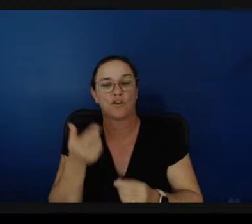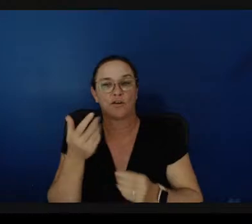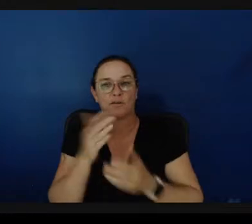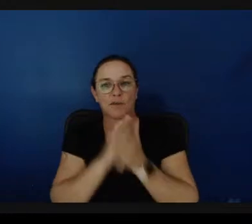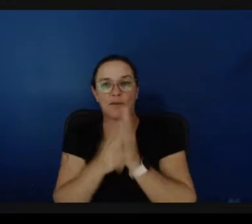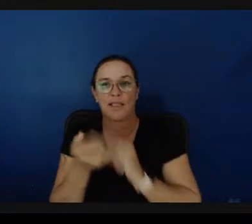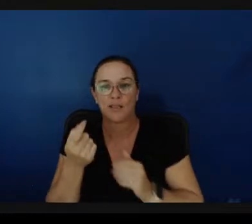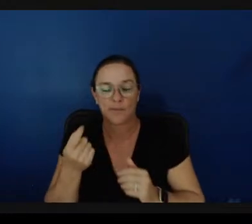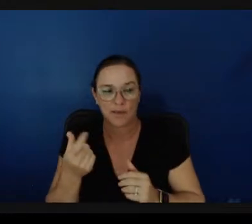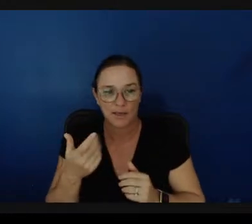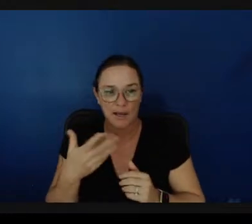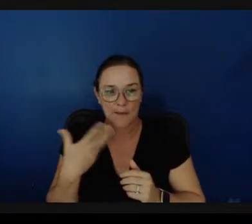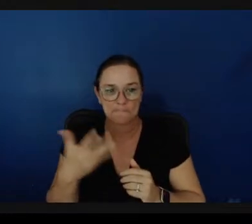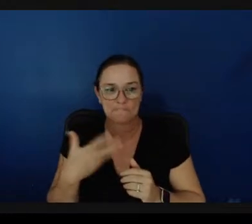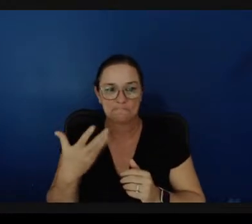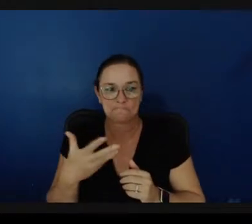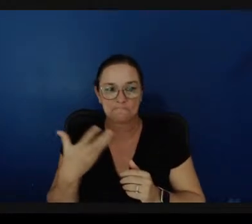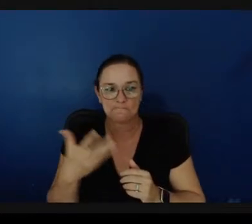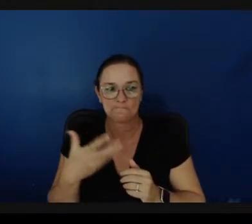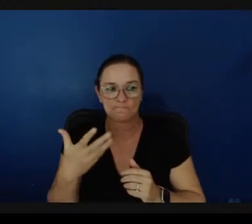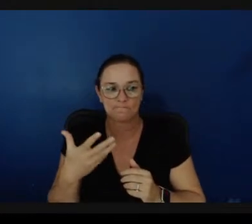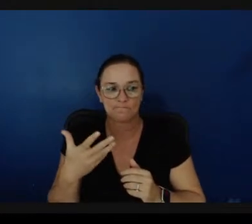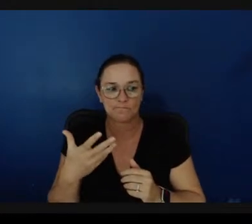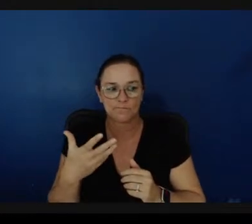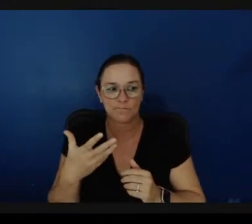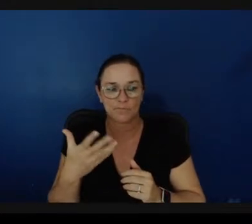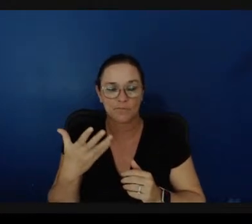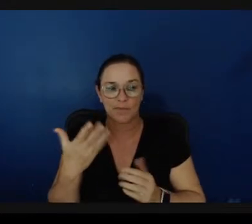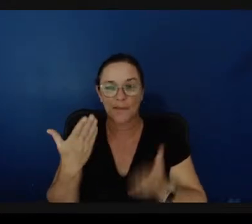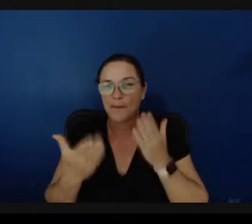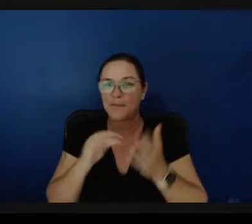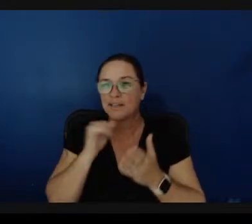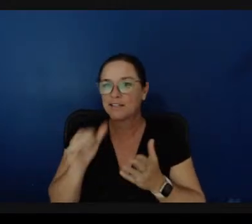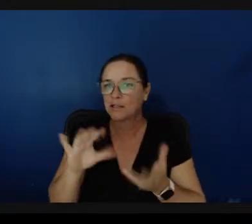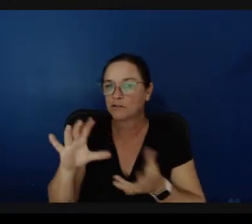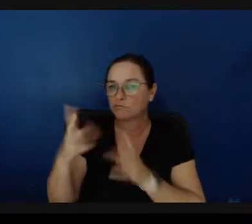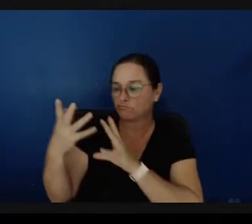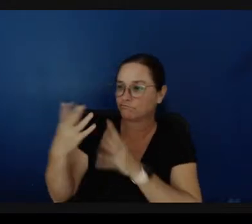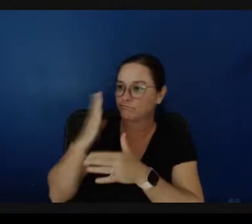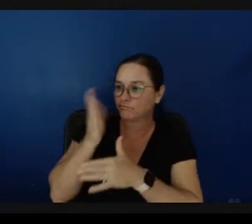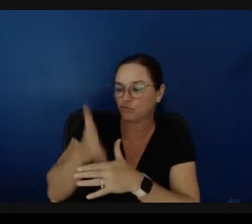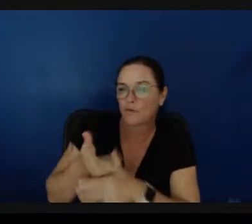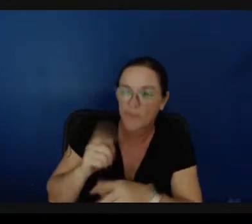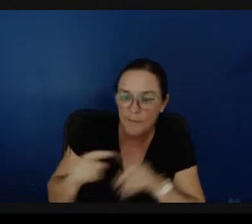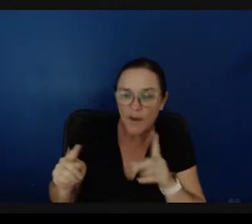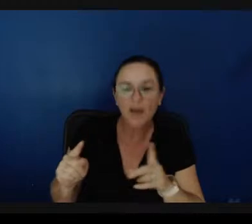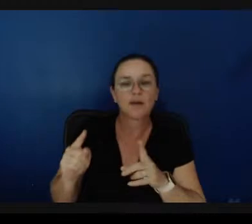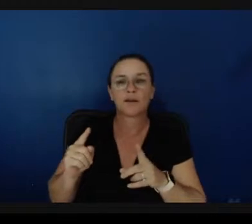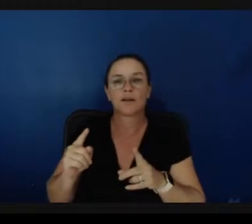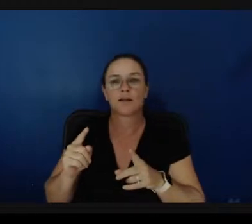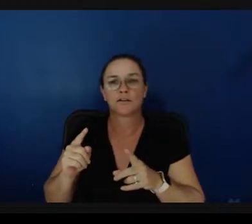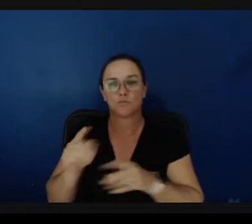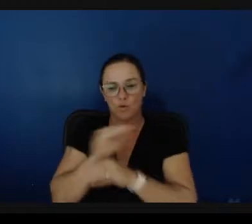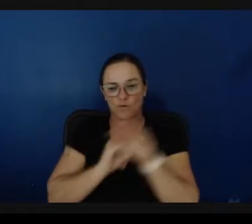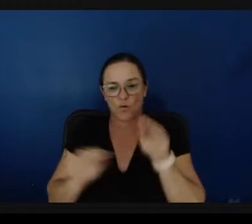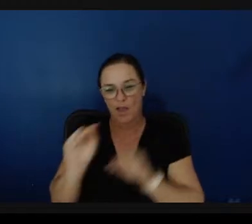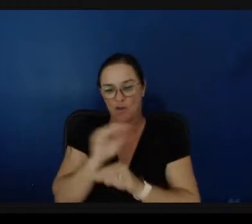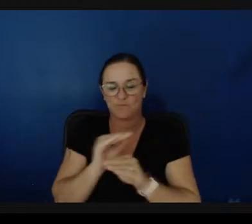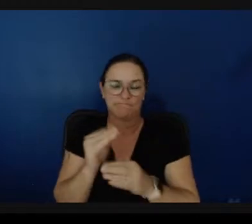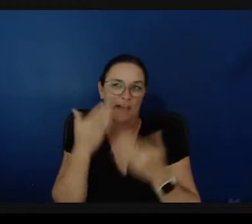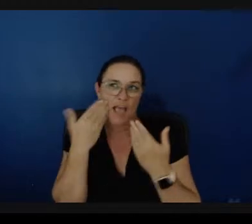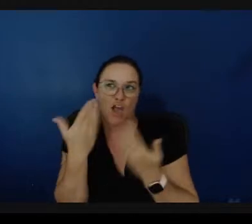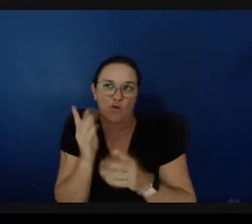I don't know, maybe not disrupted, but it's getting shuffled around a little bit. I'm not sure what the